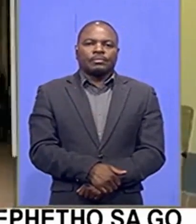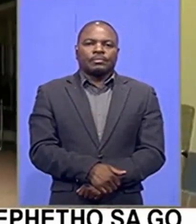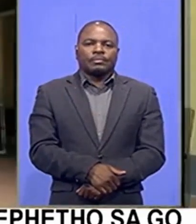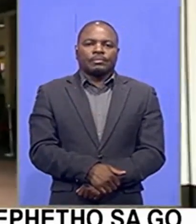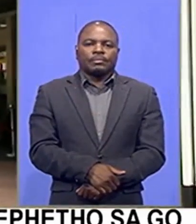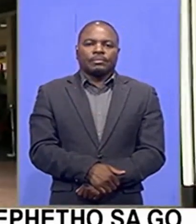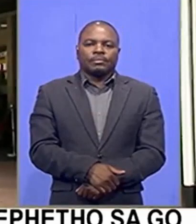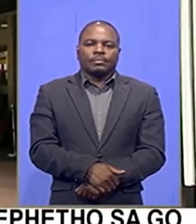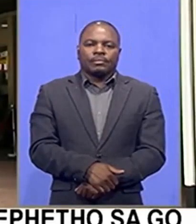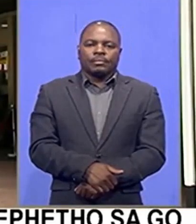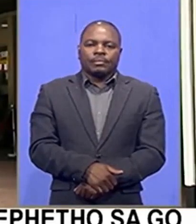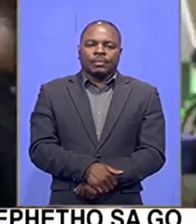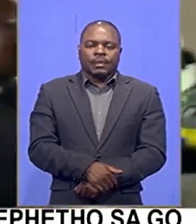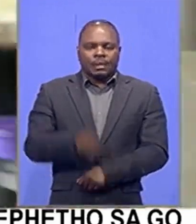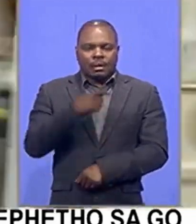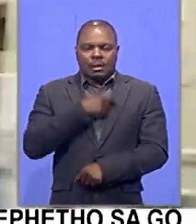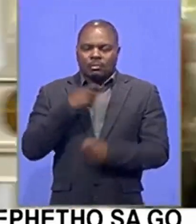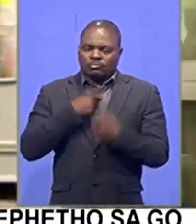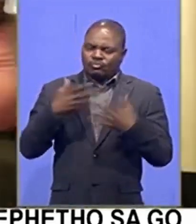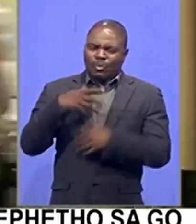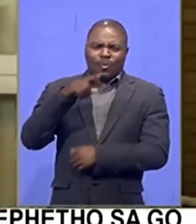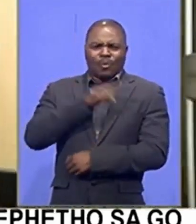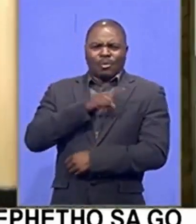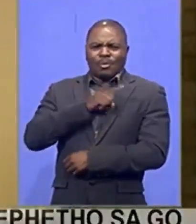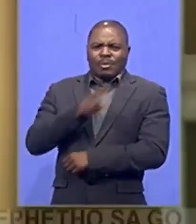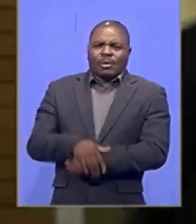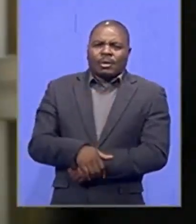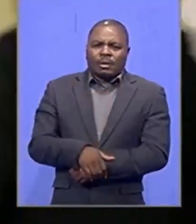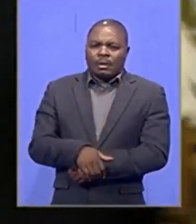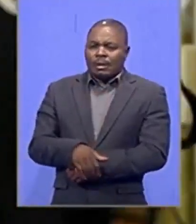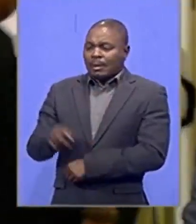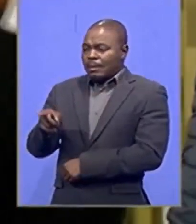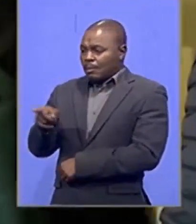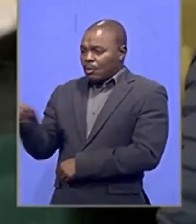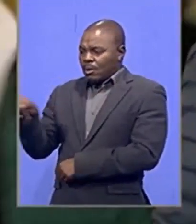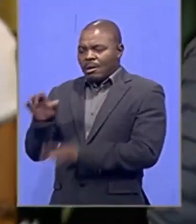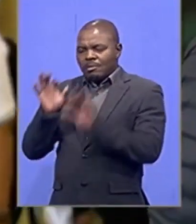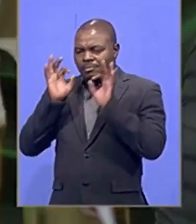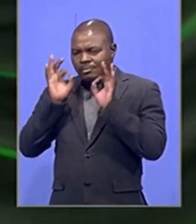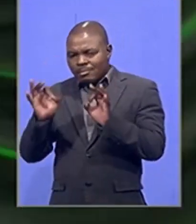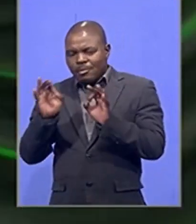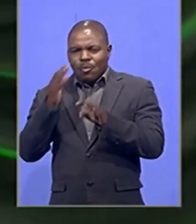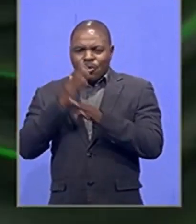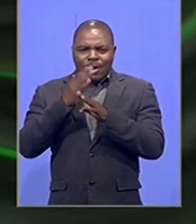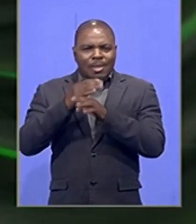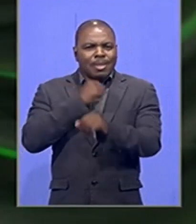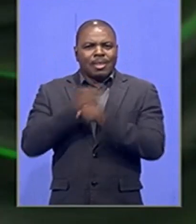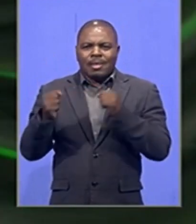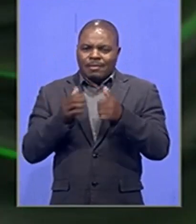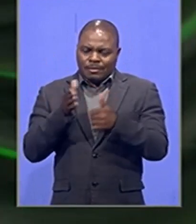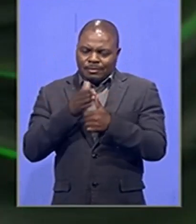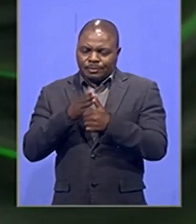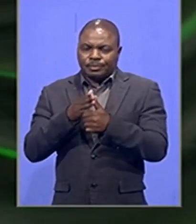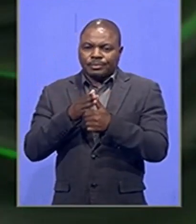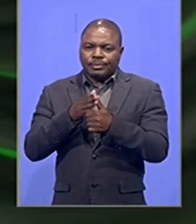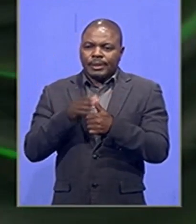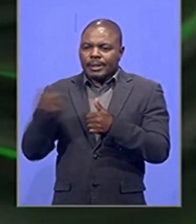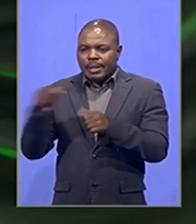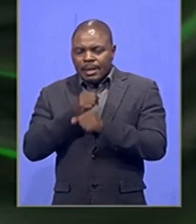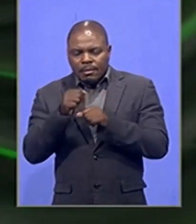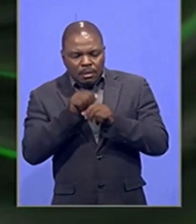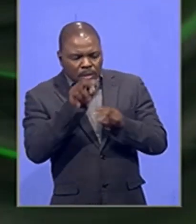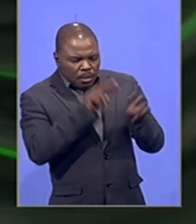I'm appalled by the fact that they didn't do a thorough job in the first instance in verifying